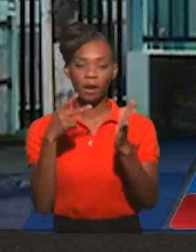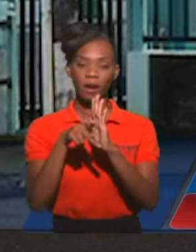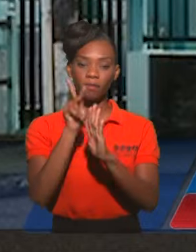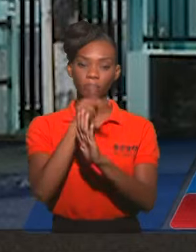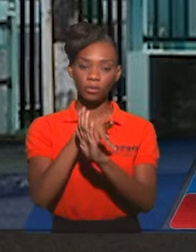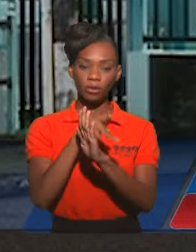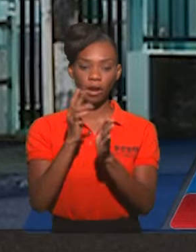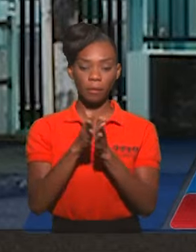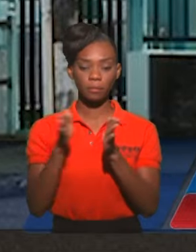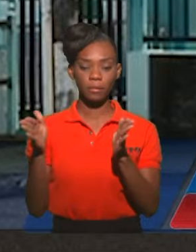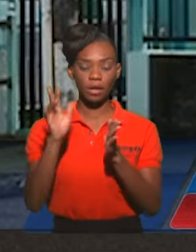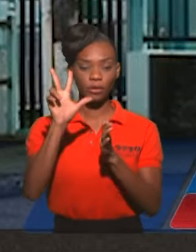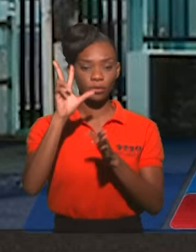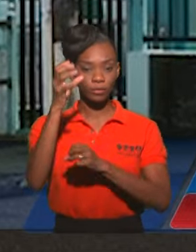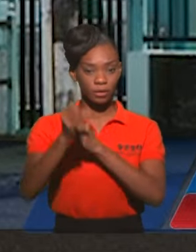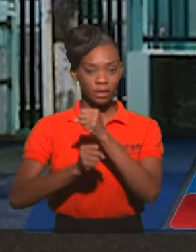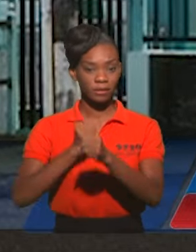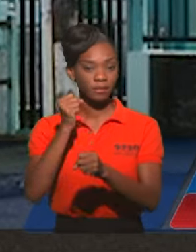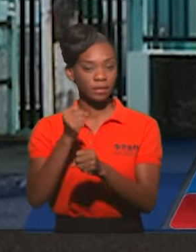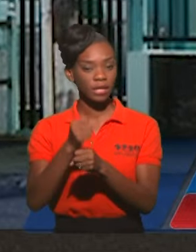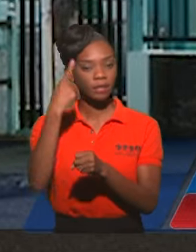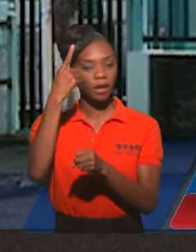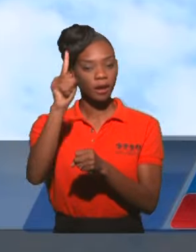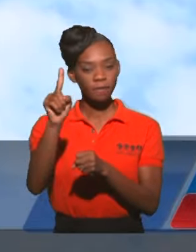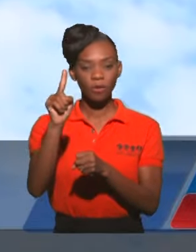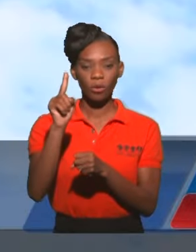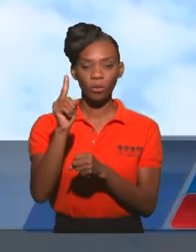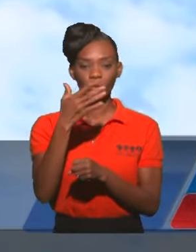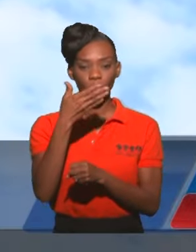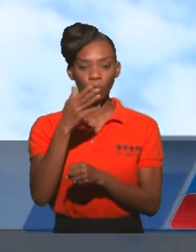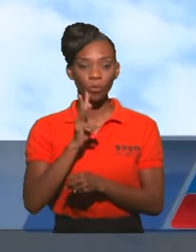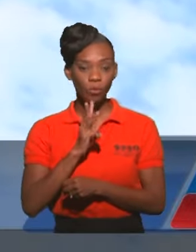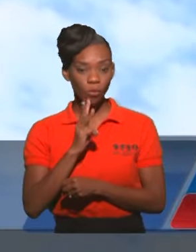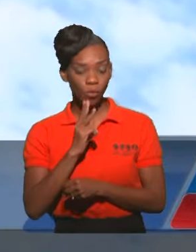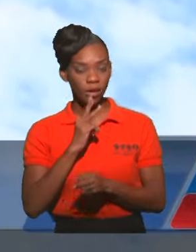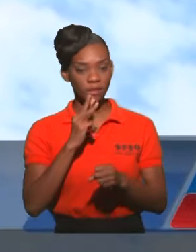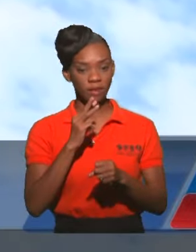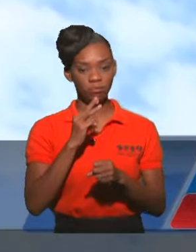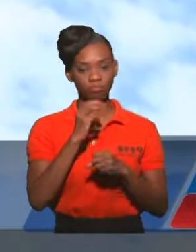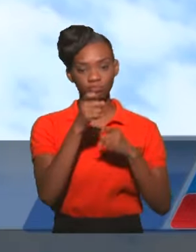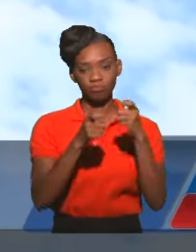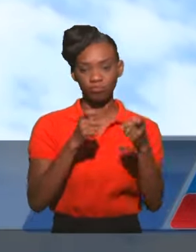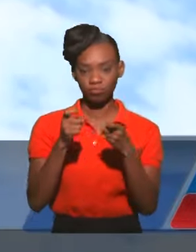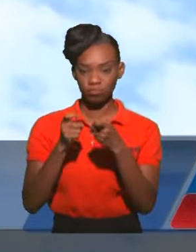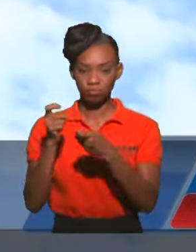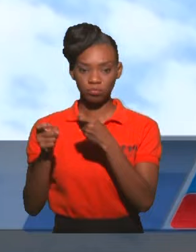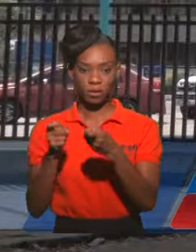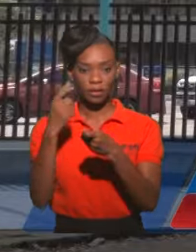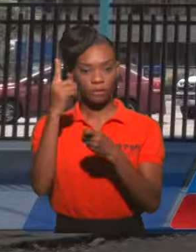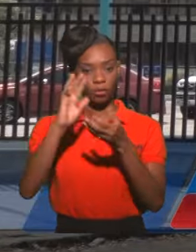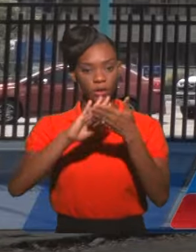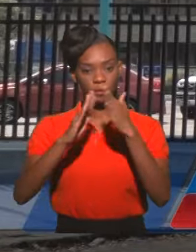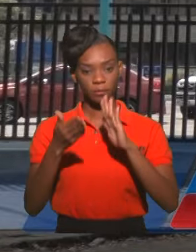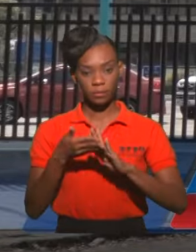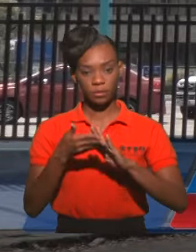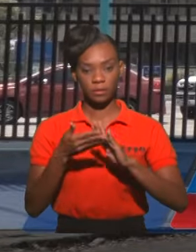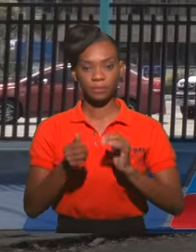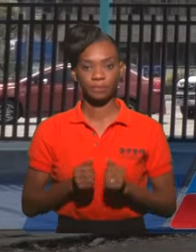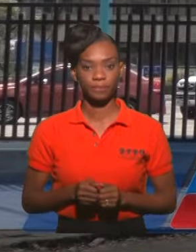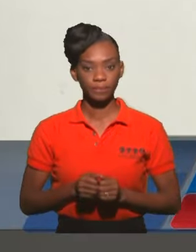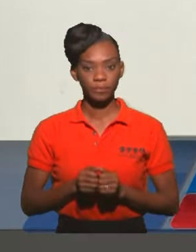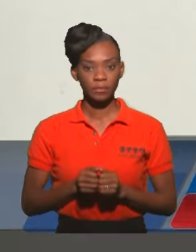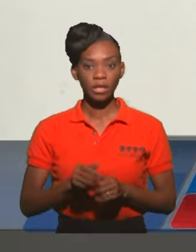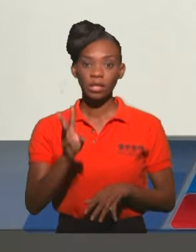three-year period, have brought better water supplies to several communities, such as the Community Water Improvement Program, the Tobago Water Supply